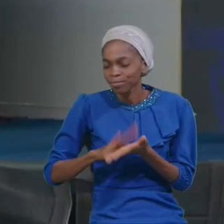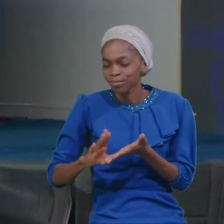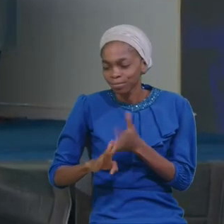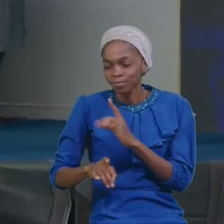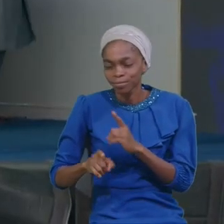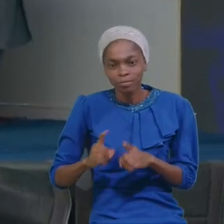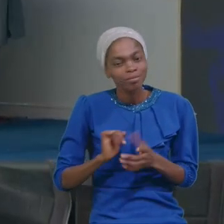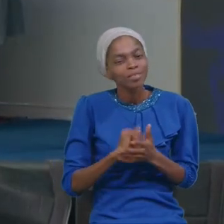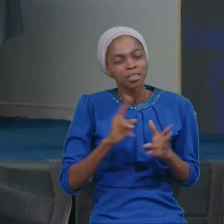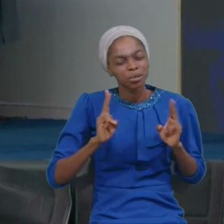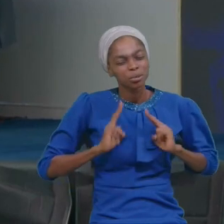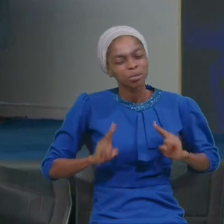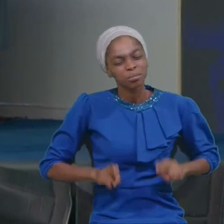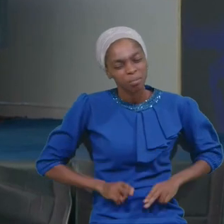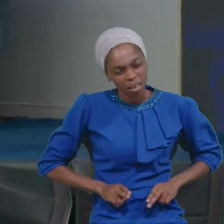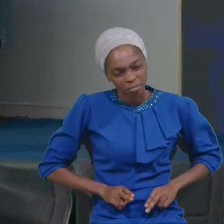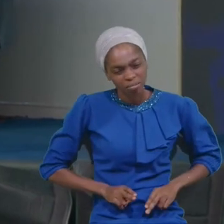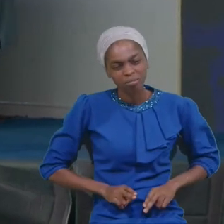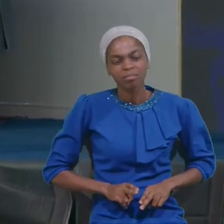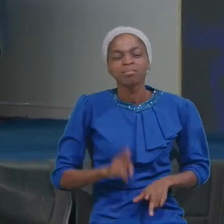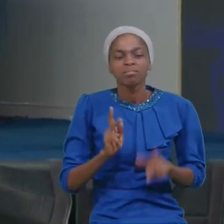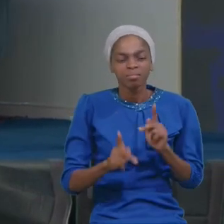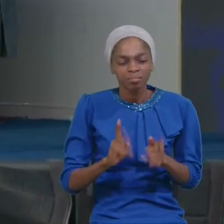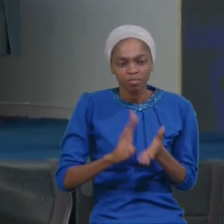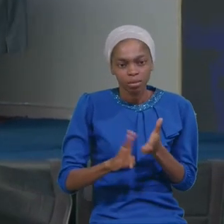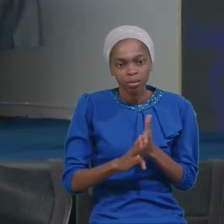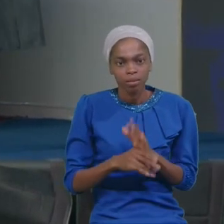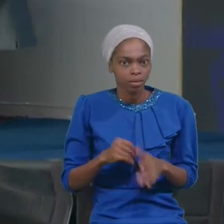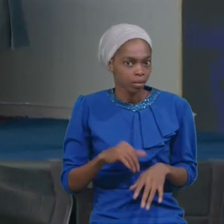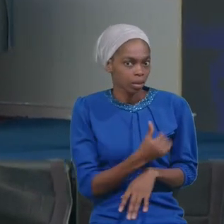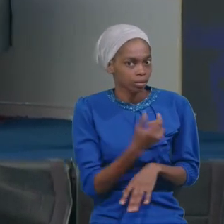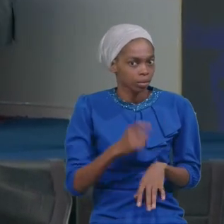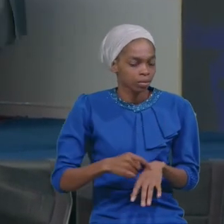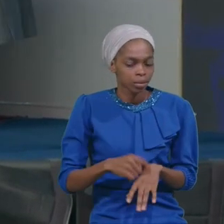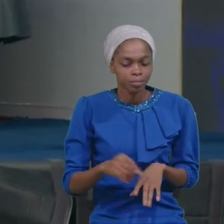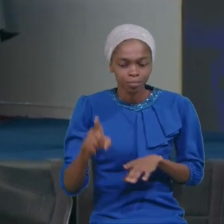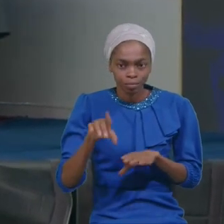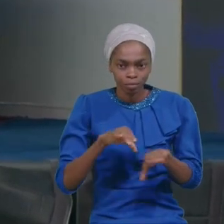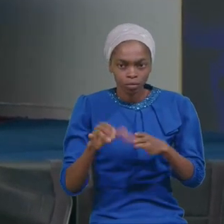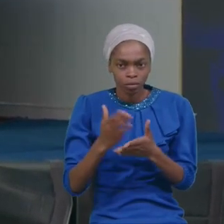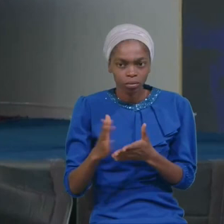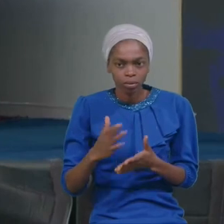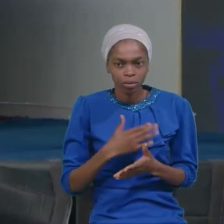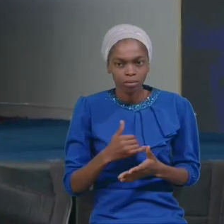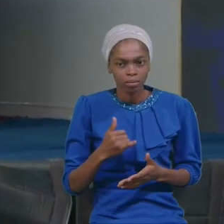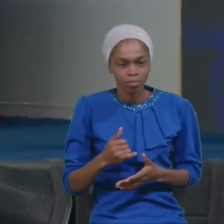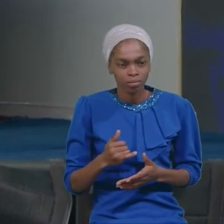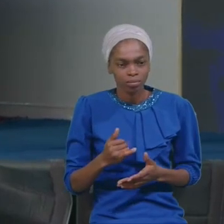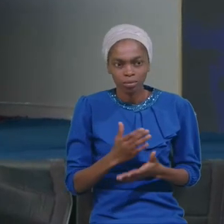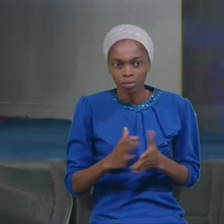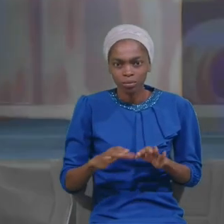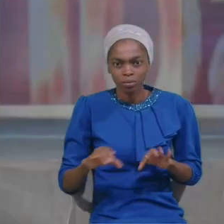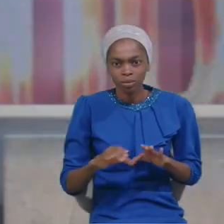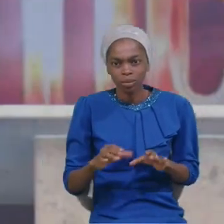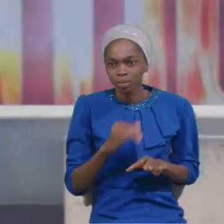something unthinkable. Unbelievable. This is incredible. How could my boy